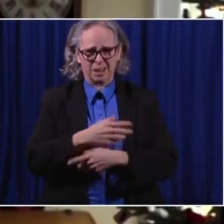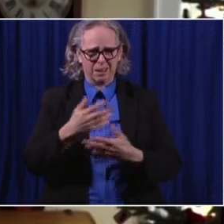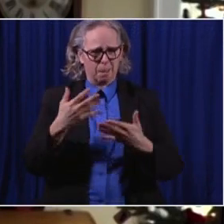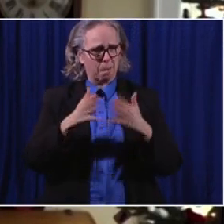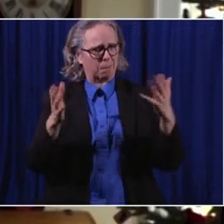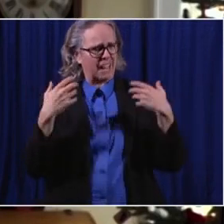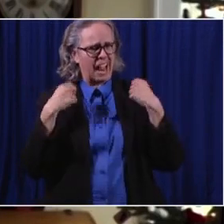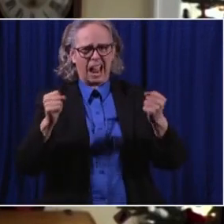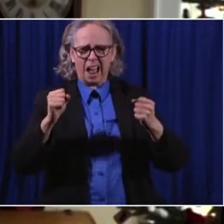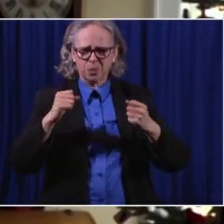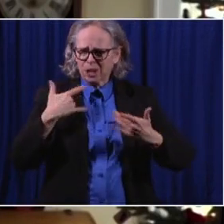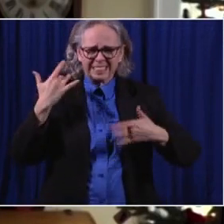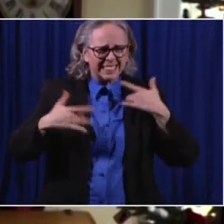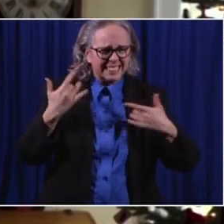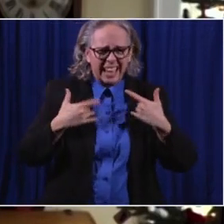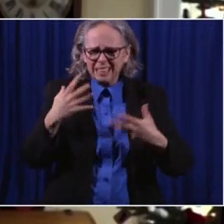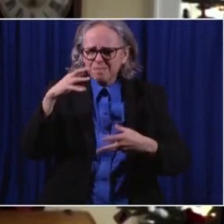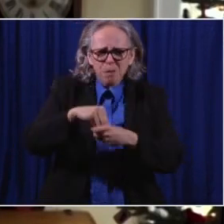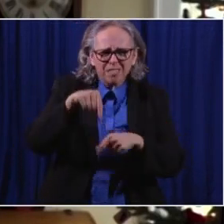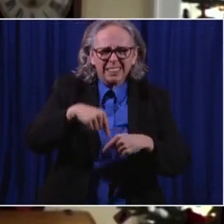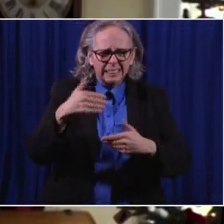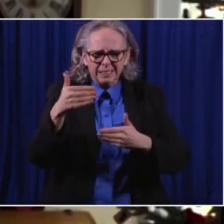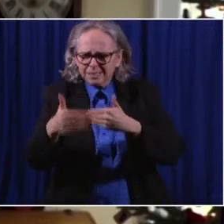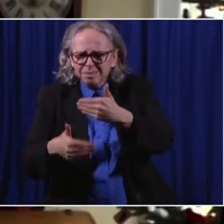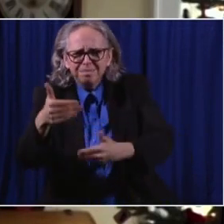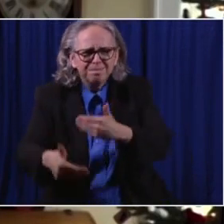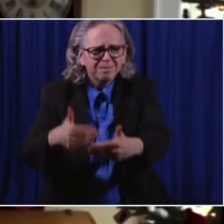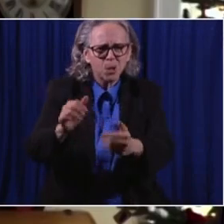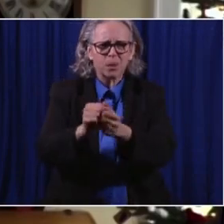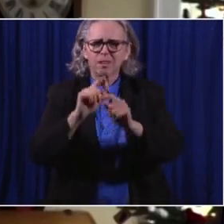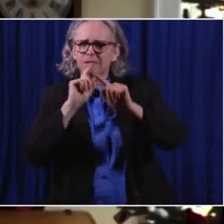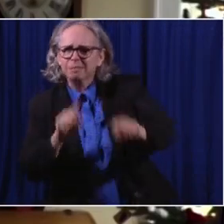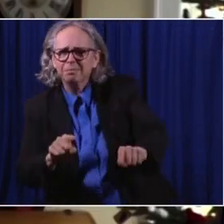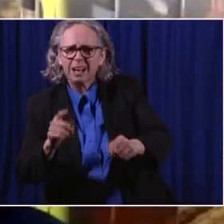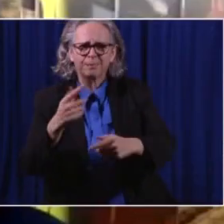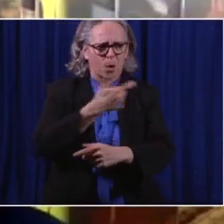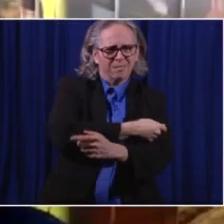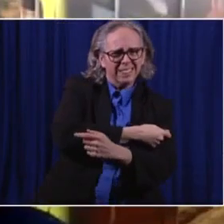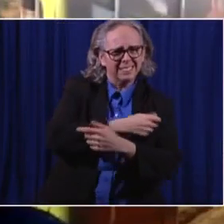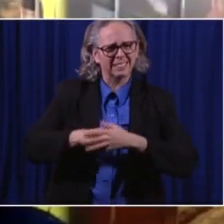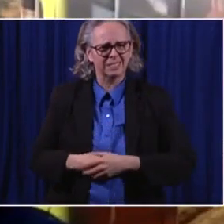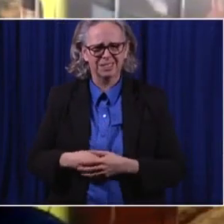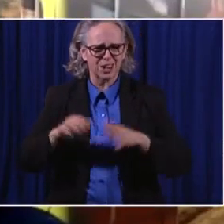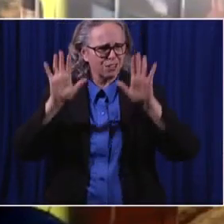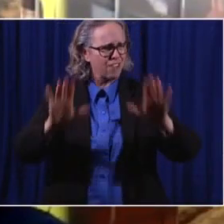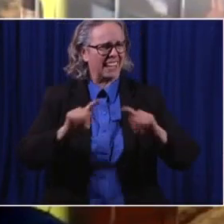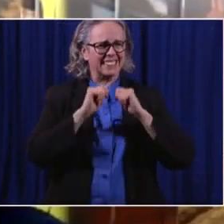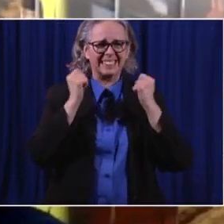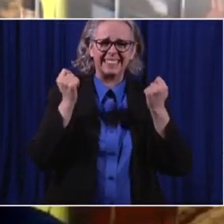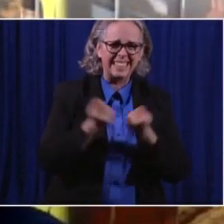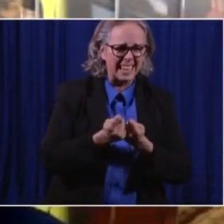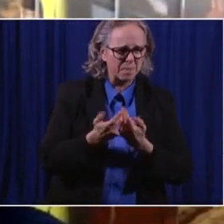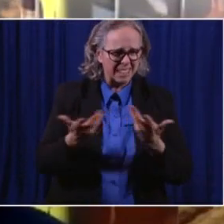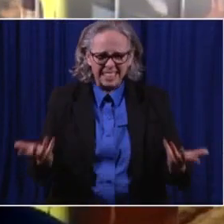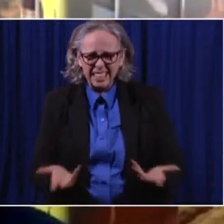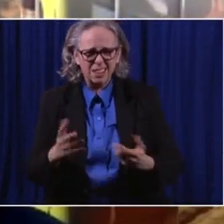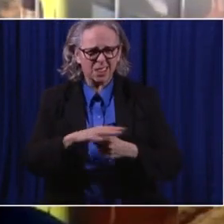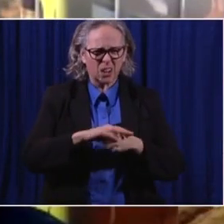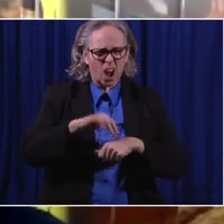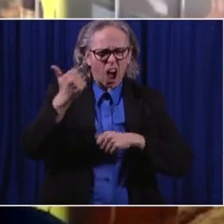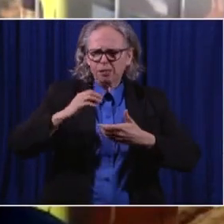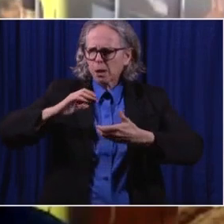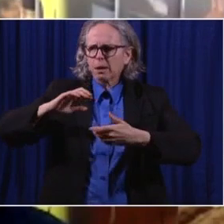to be part of this phase of the response. We have a great team. We also have a great team locally, a lot of partners who have made this possible.